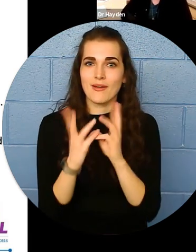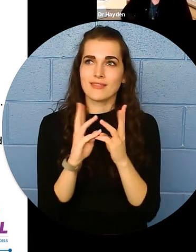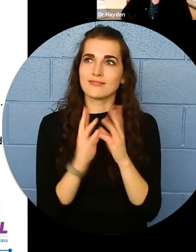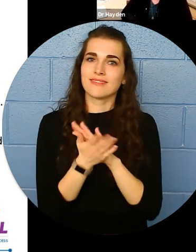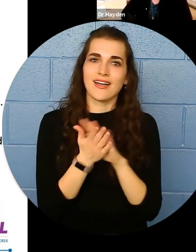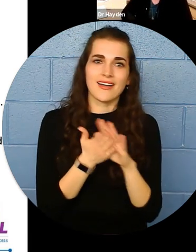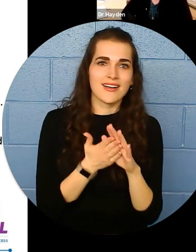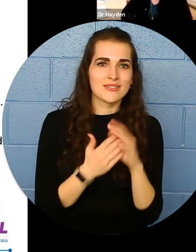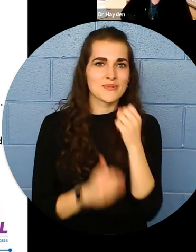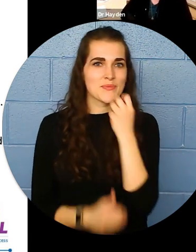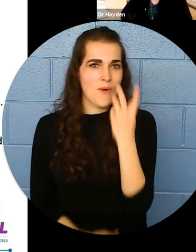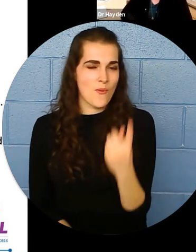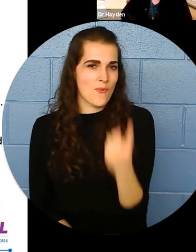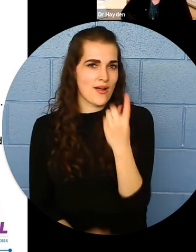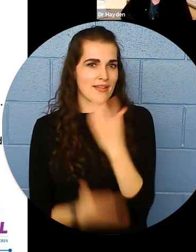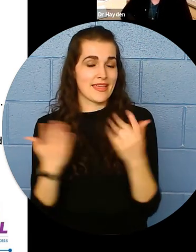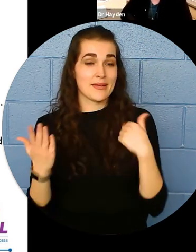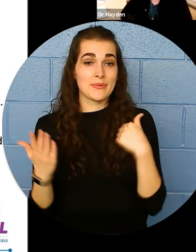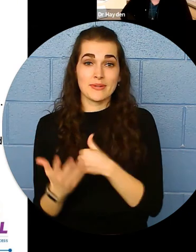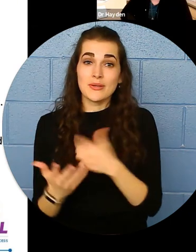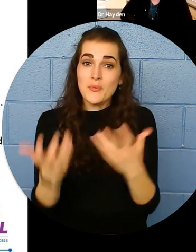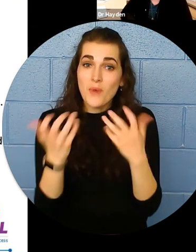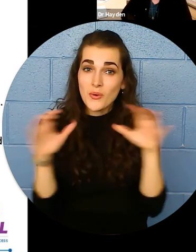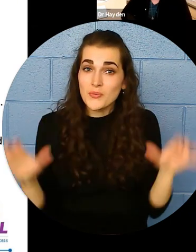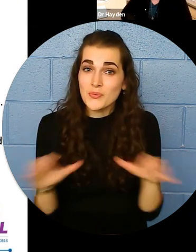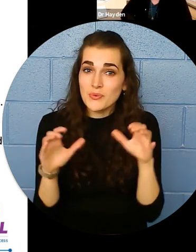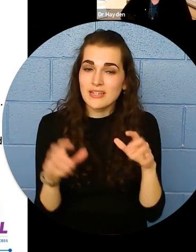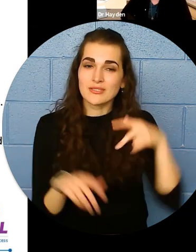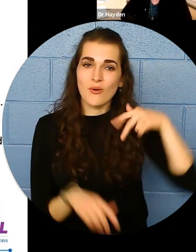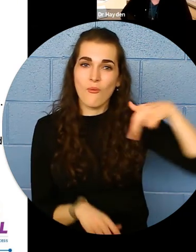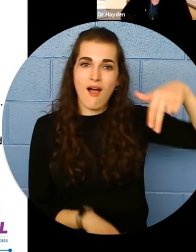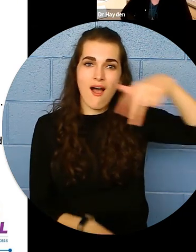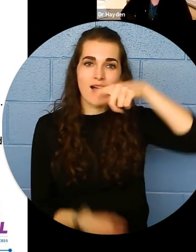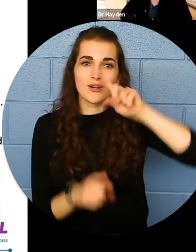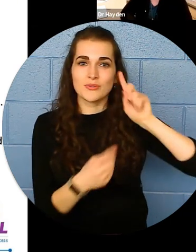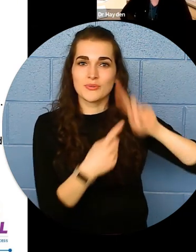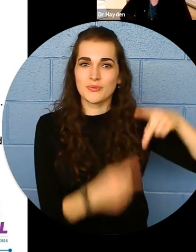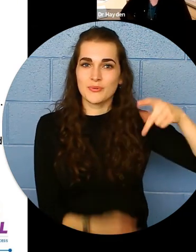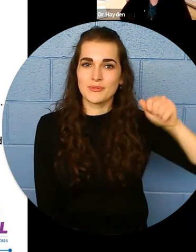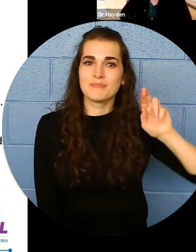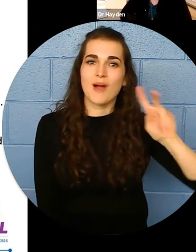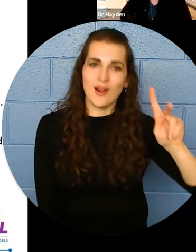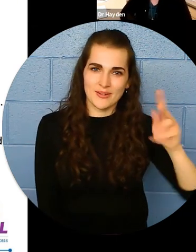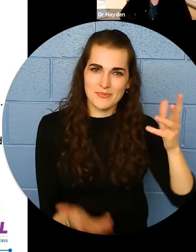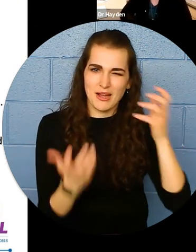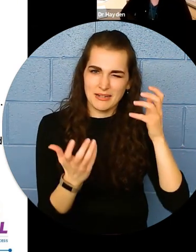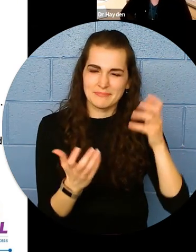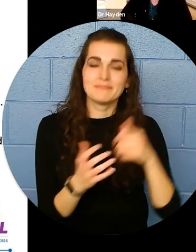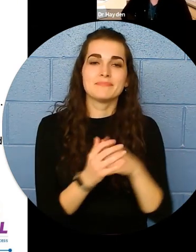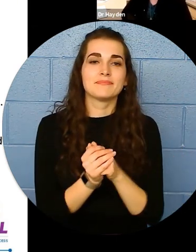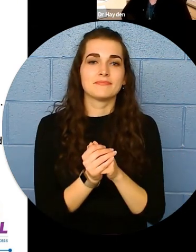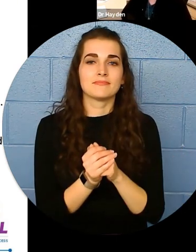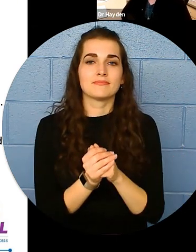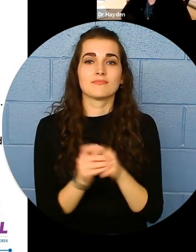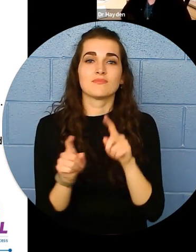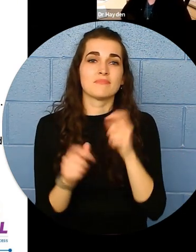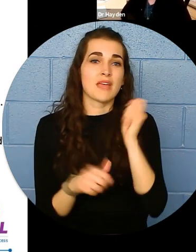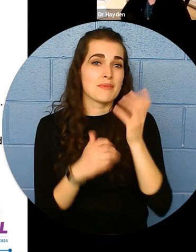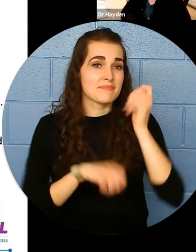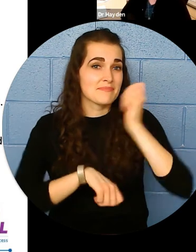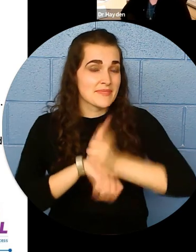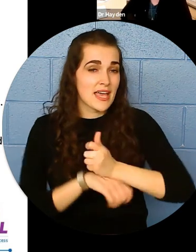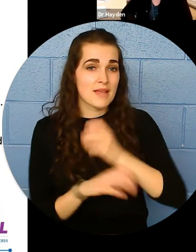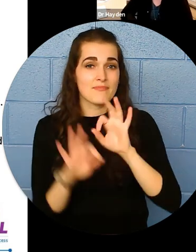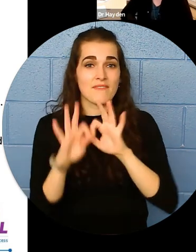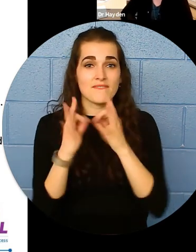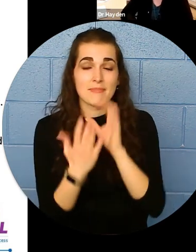to break, I know that's one of the things that we would like to be able to do is take walks down into the park. So use a family calendar or other